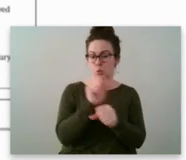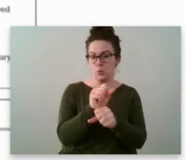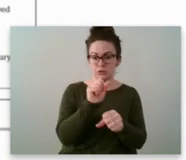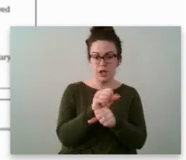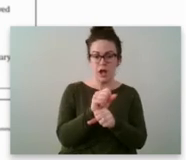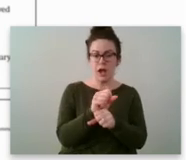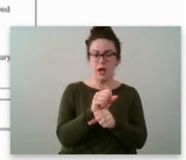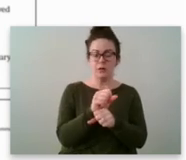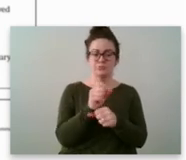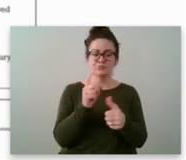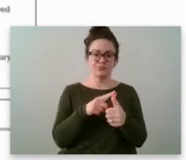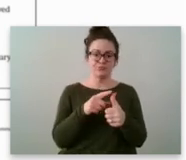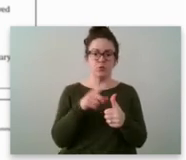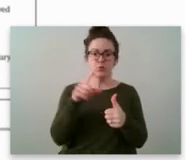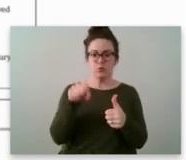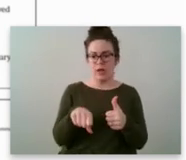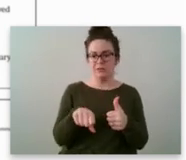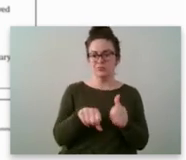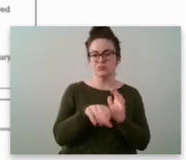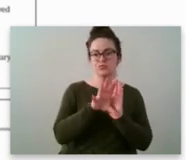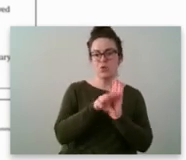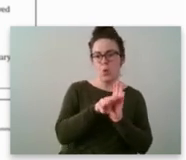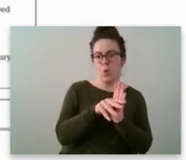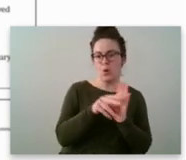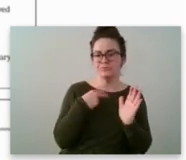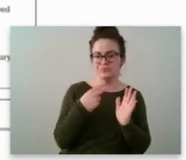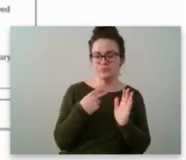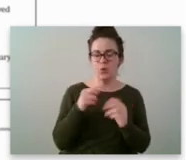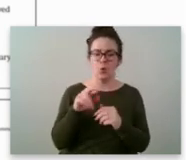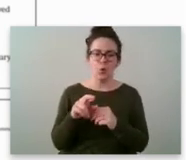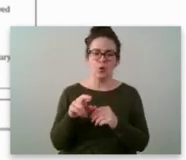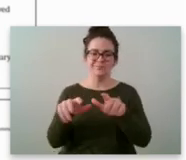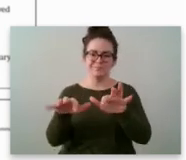you can either voice record it or you can put it in a text box, whichever you